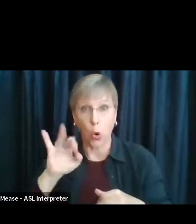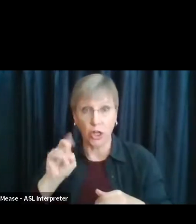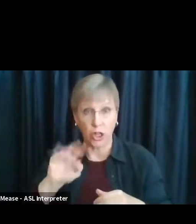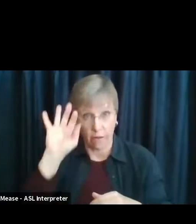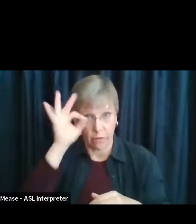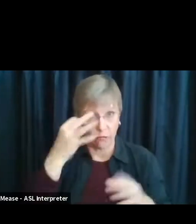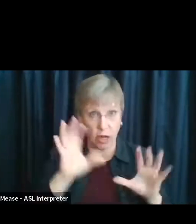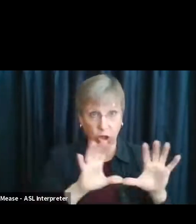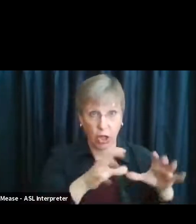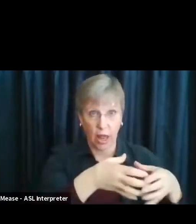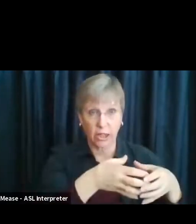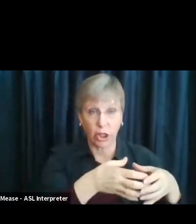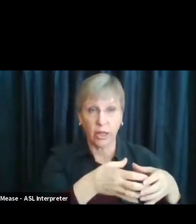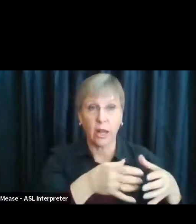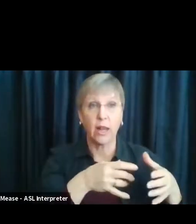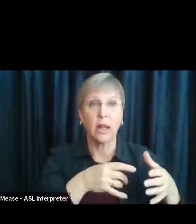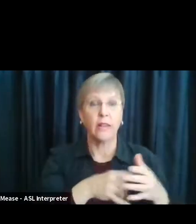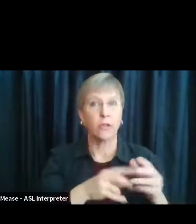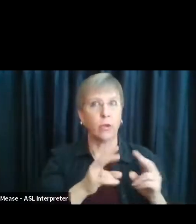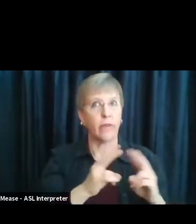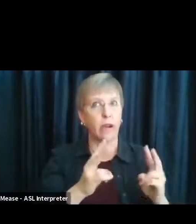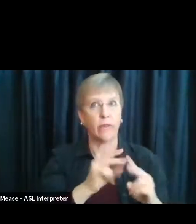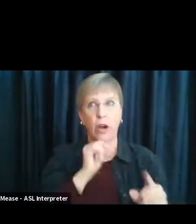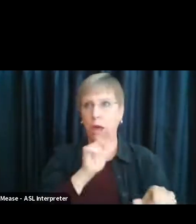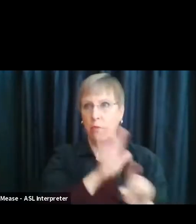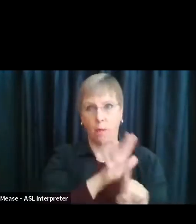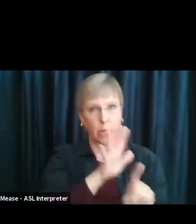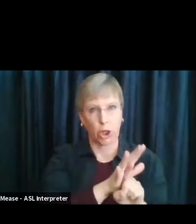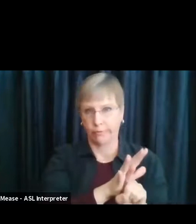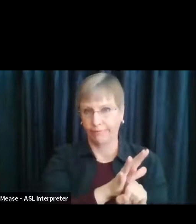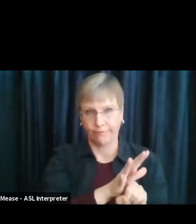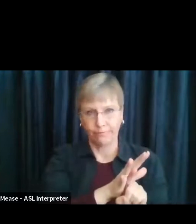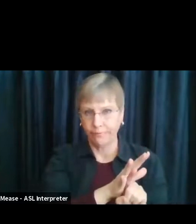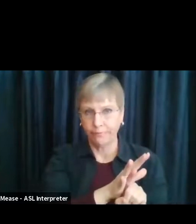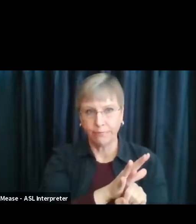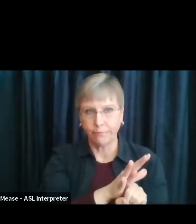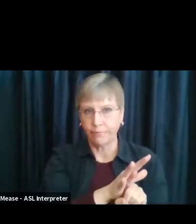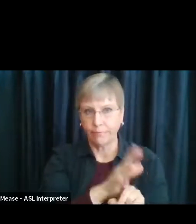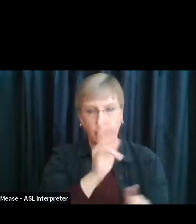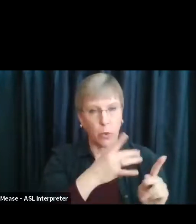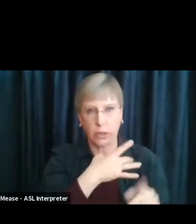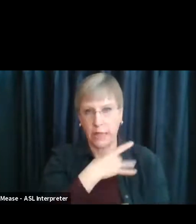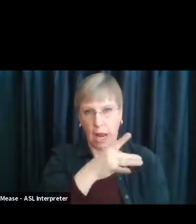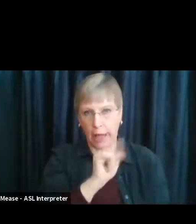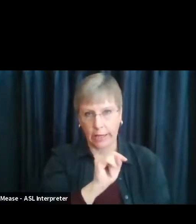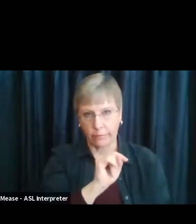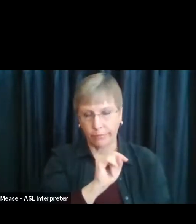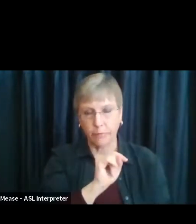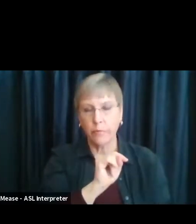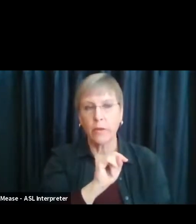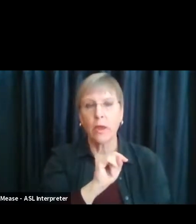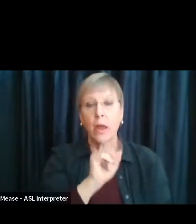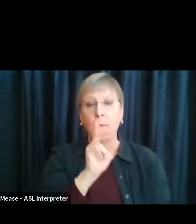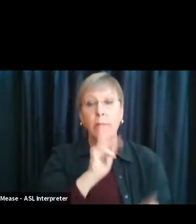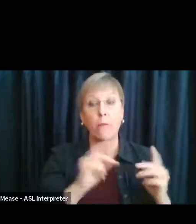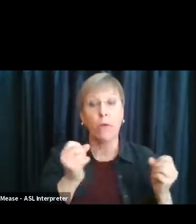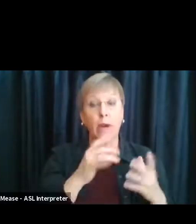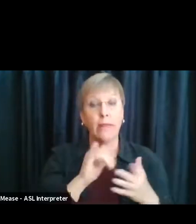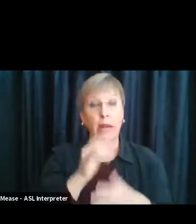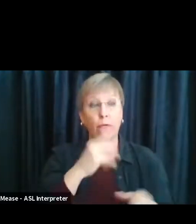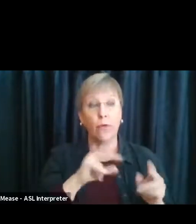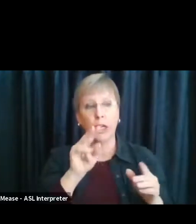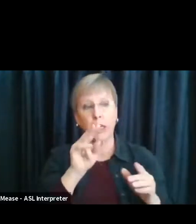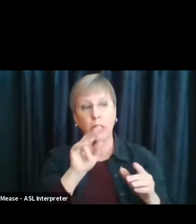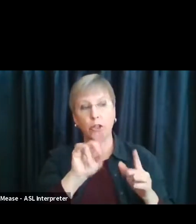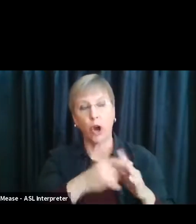was immensely unpopular because people were fearing that if we start to look at the